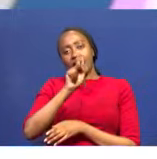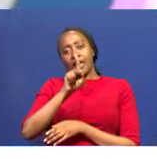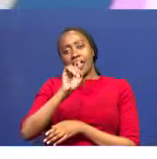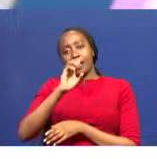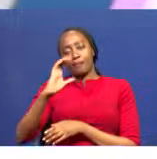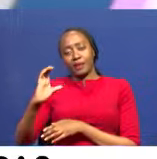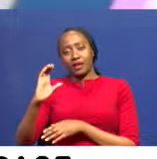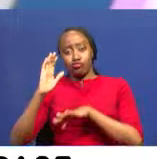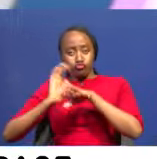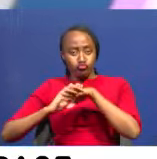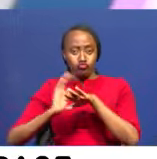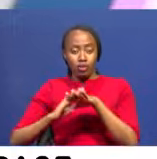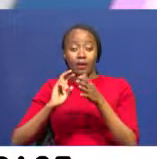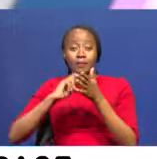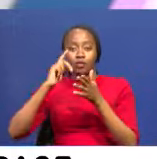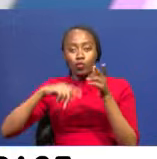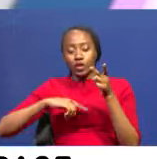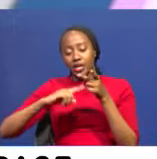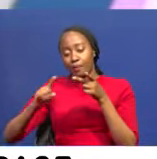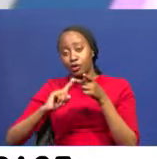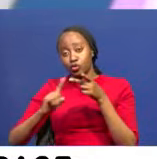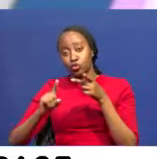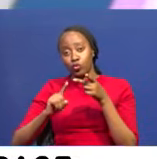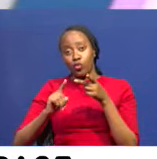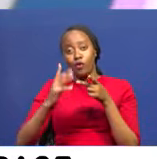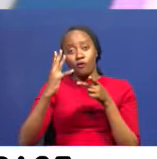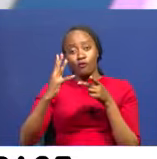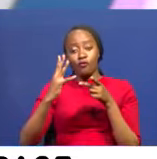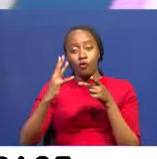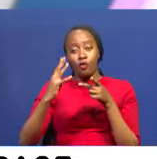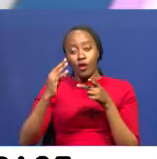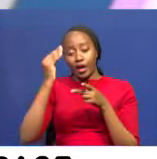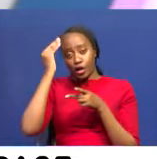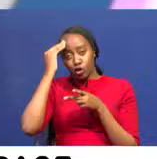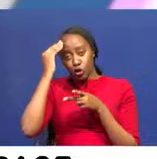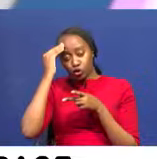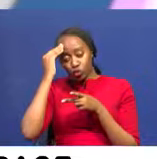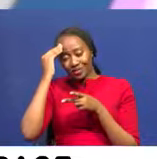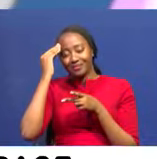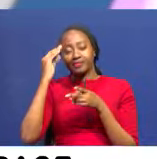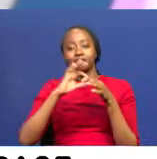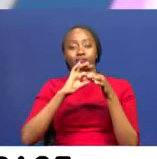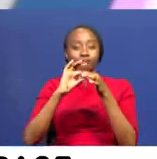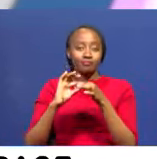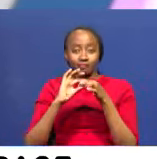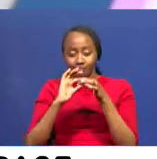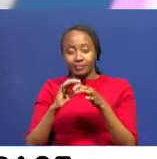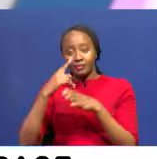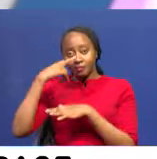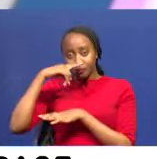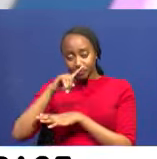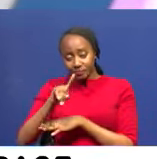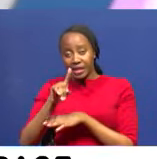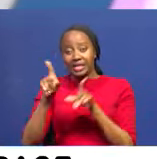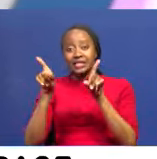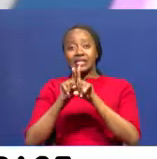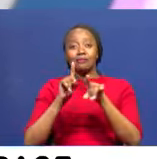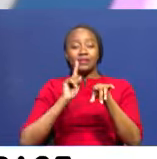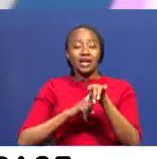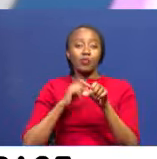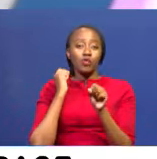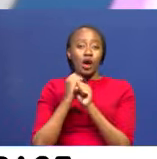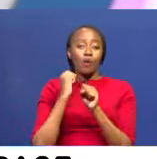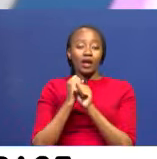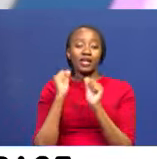Then number 2, we are focusing on 4 pillars: education, policy, innovation, and collaboration. And we are working